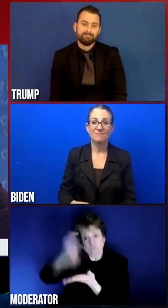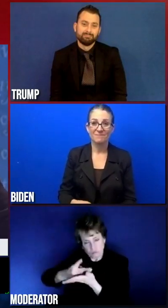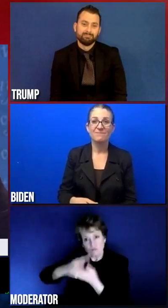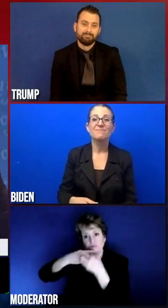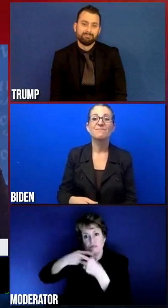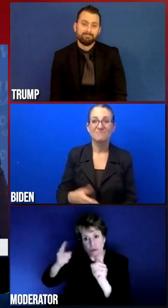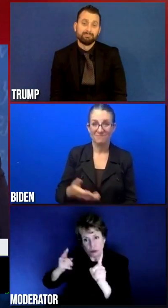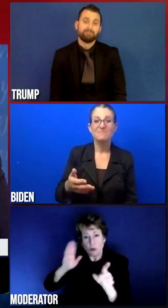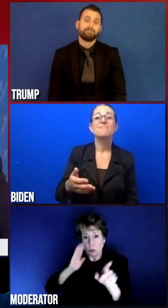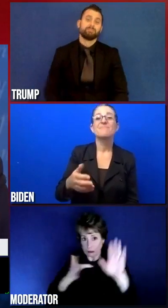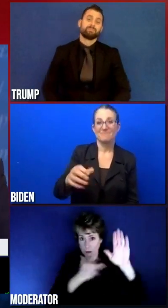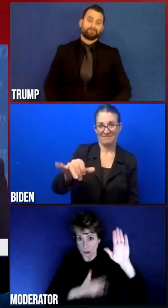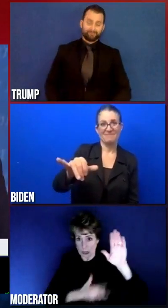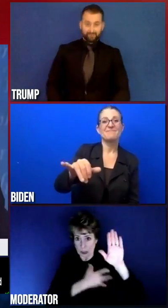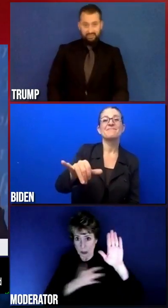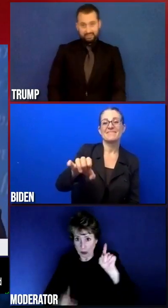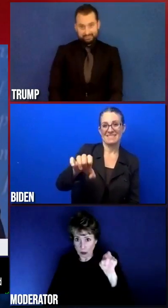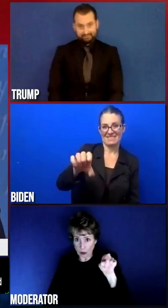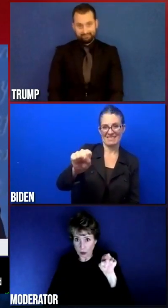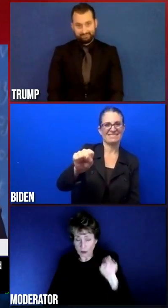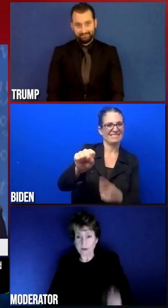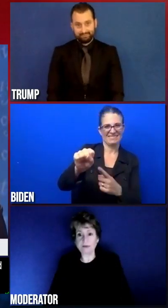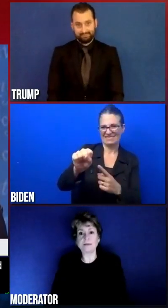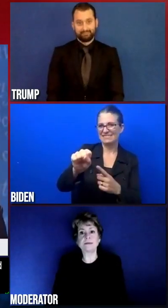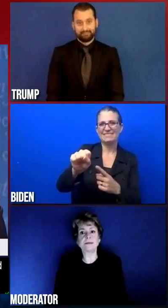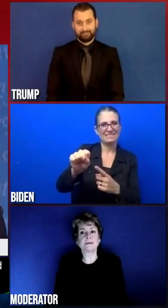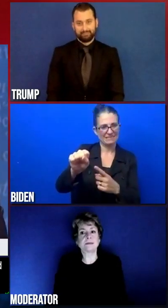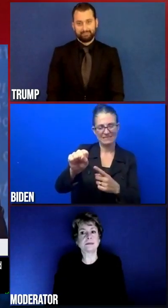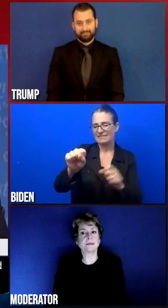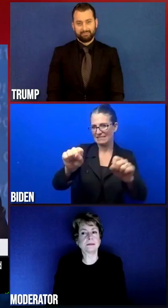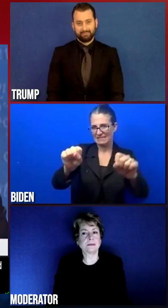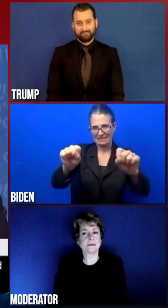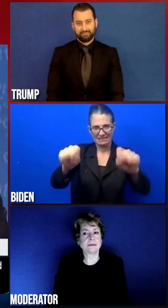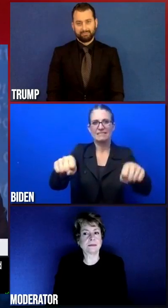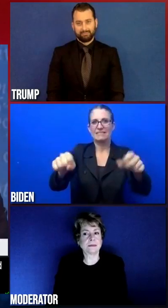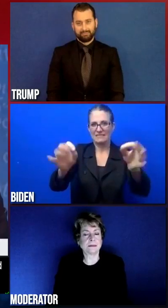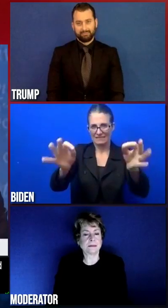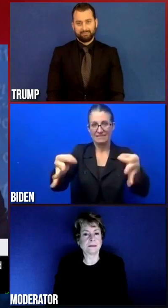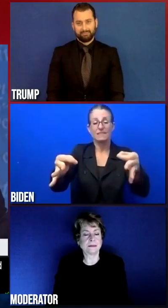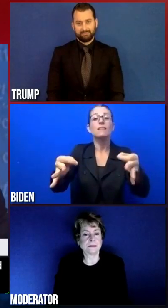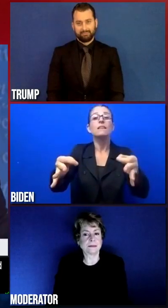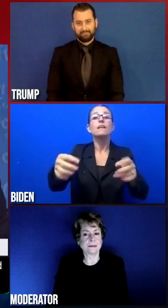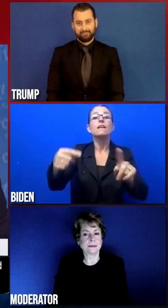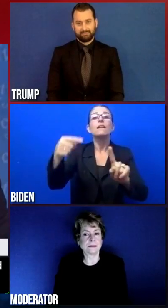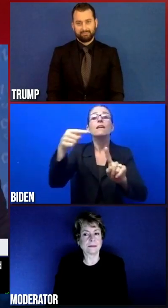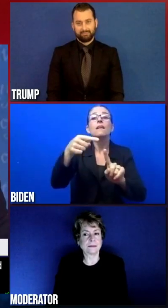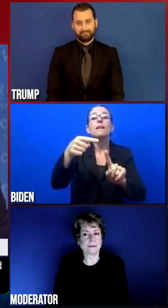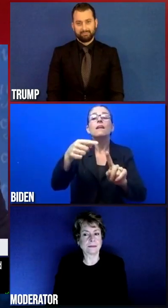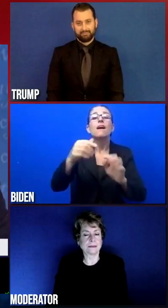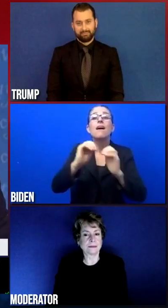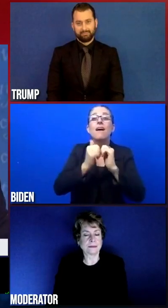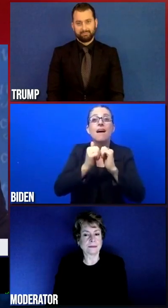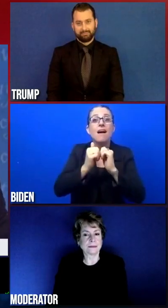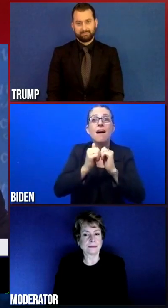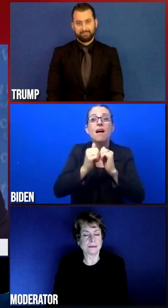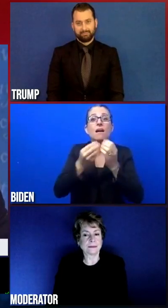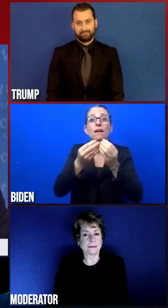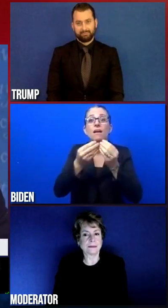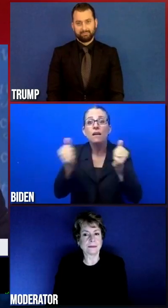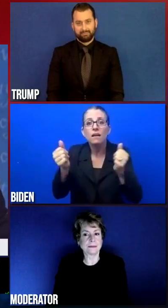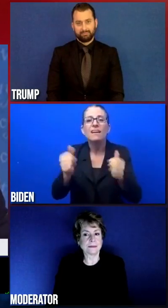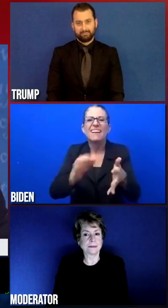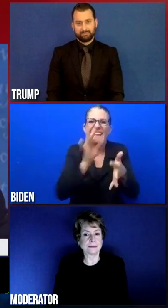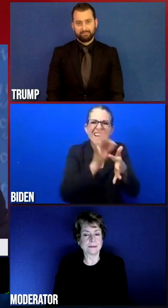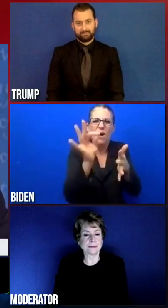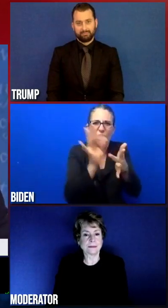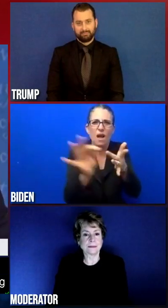these ballots in some states can't even be opened until Election Day. And if there's thousands of ballots, it's going to take time to do it. And by the way,